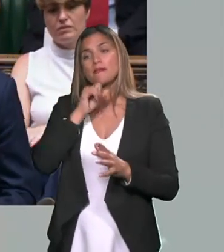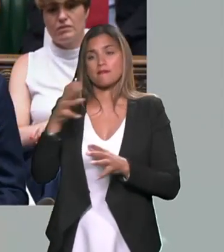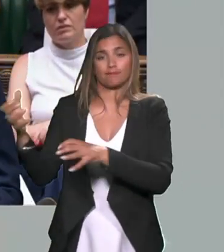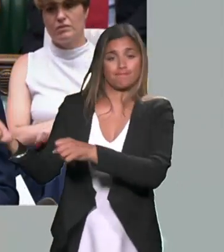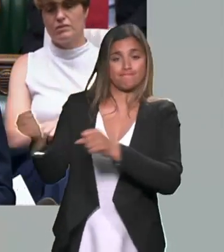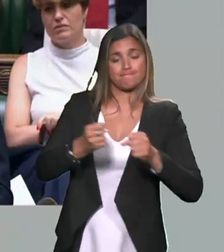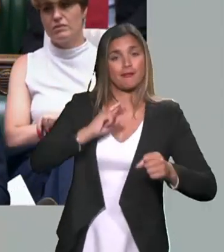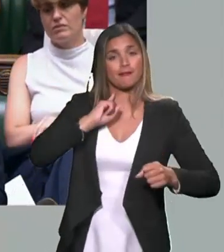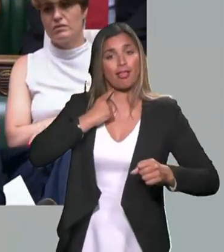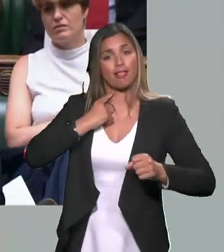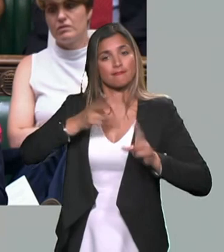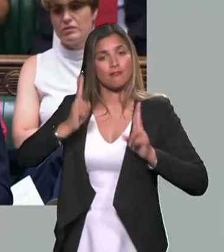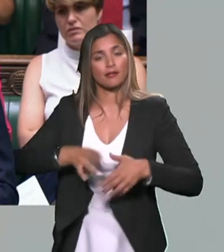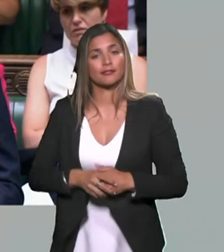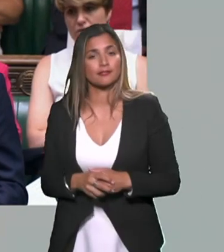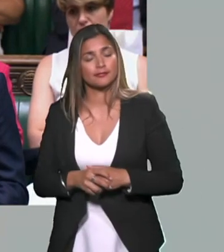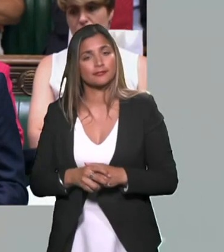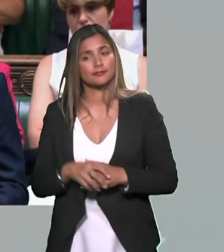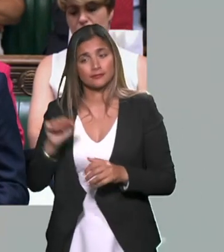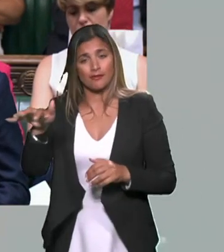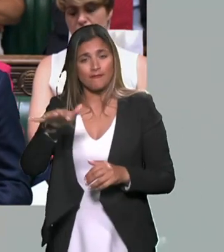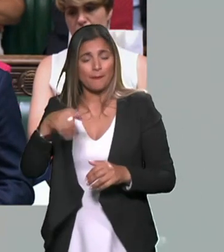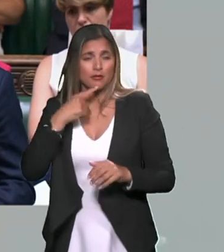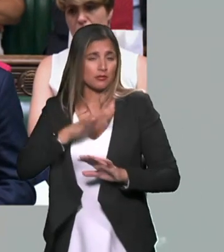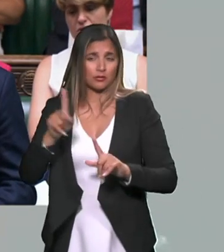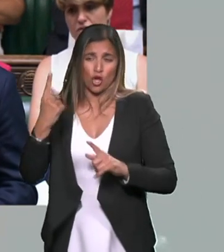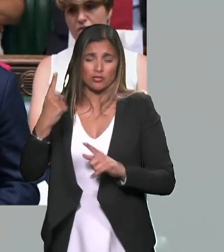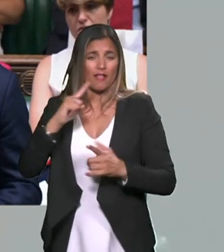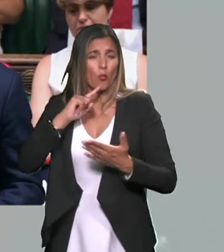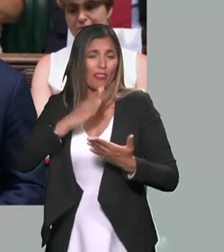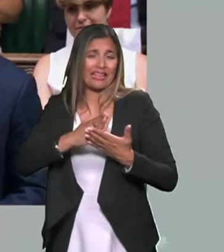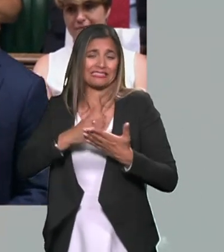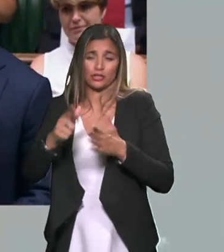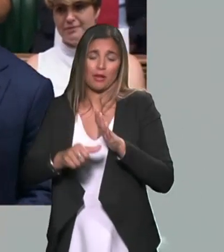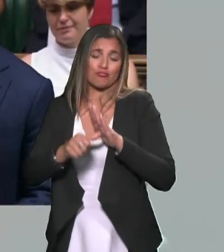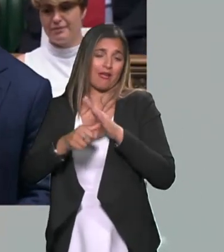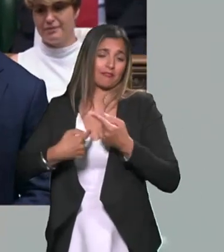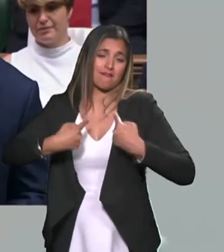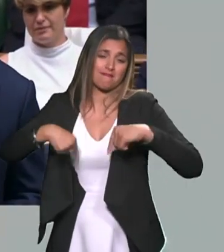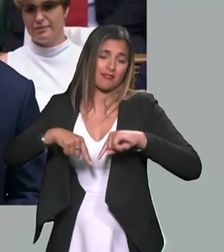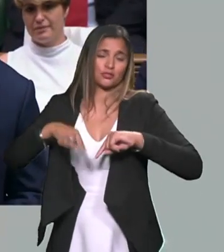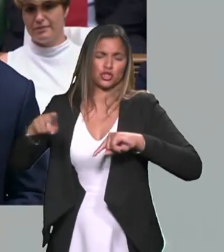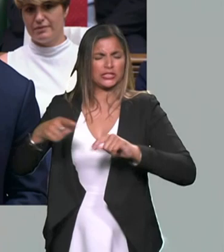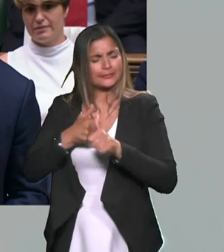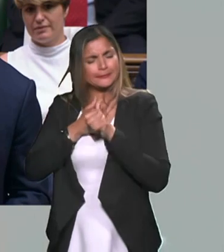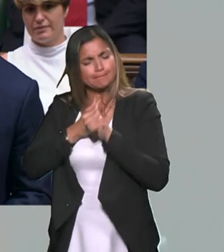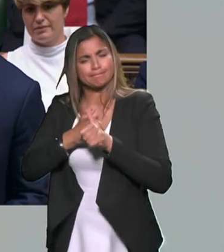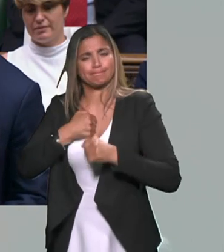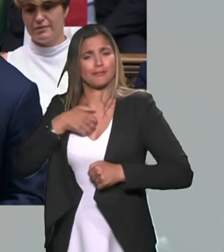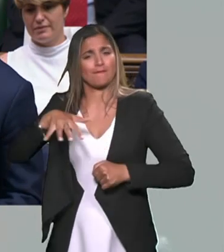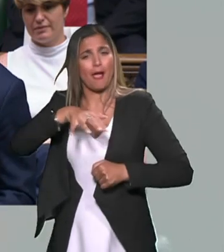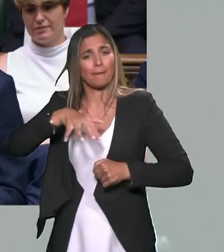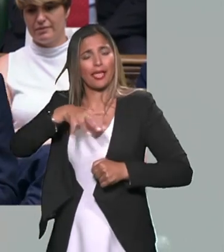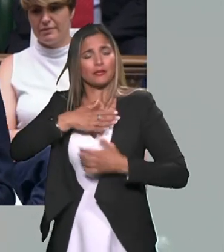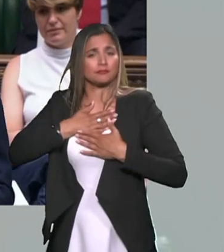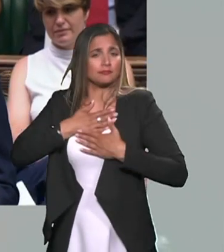life. She was authentic, refused to try and impress anyone, but she impressed us. She was the rock of our family. Last